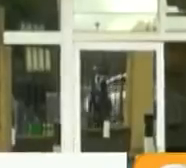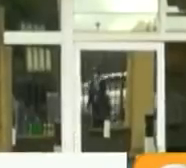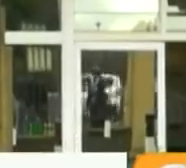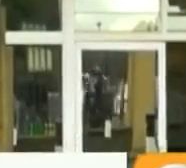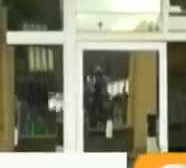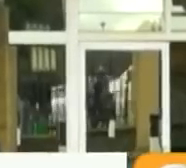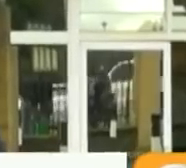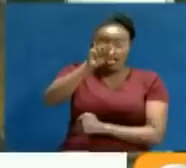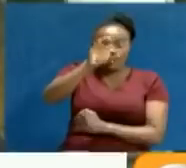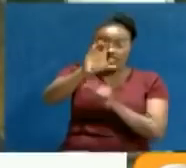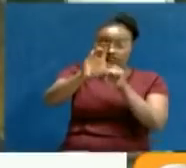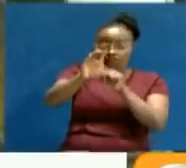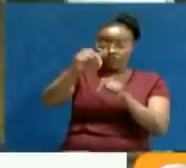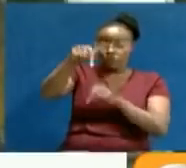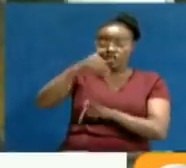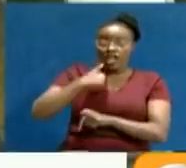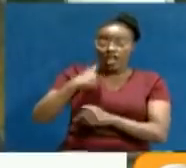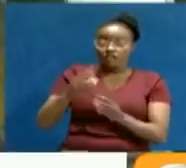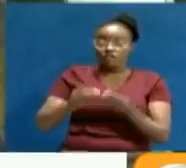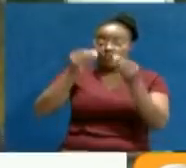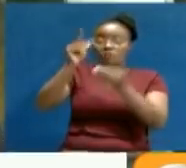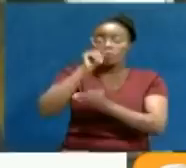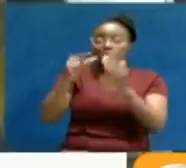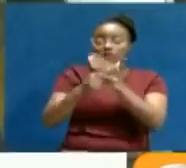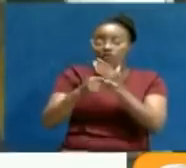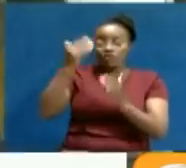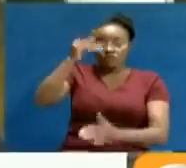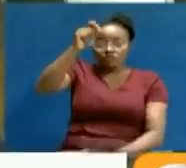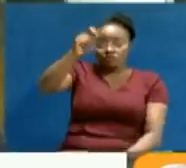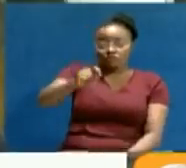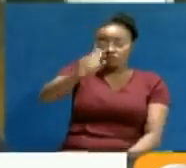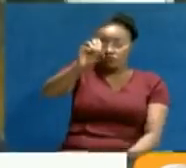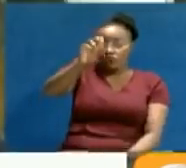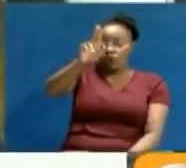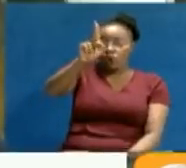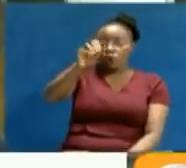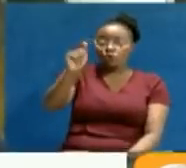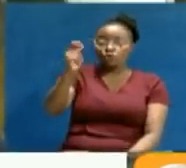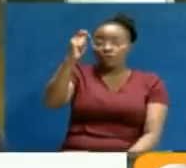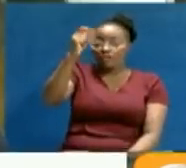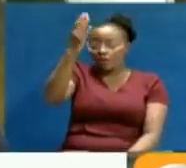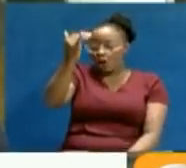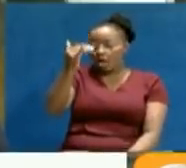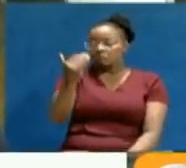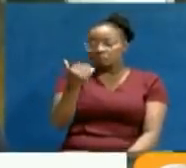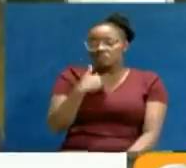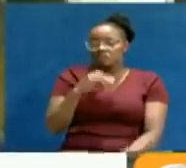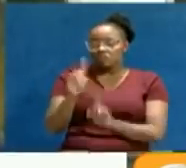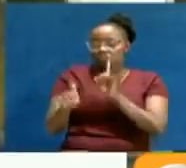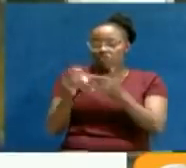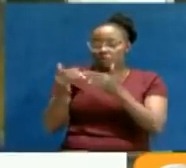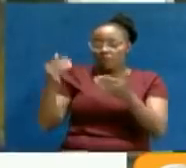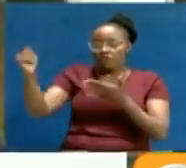Judicial Service Commission, JSC, has already forwarded the name of Justice William Ouko to the president as a prerequisite